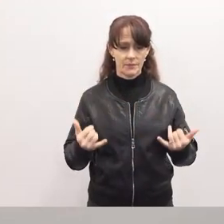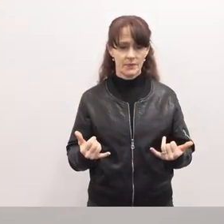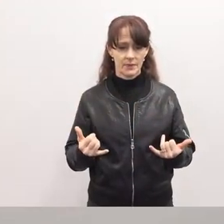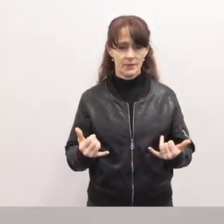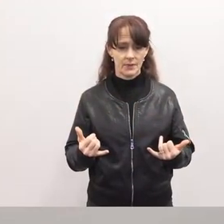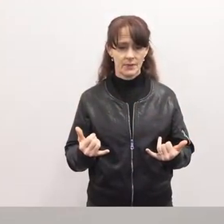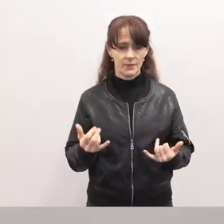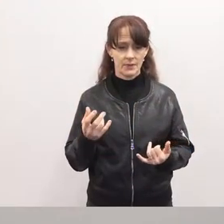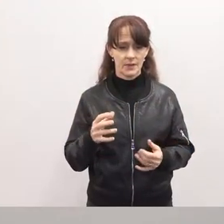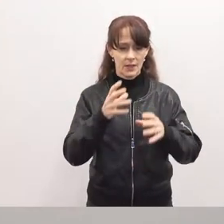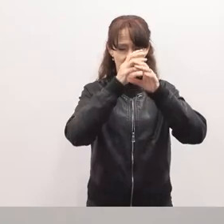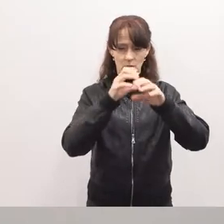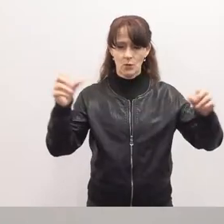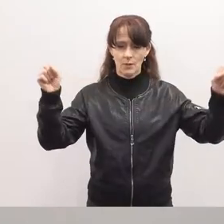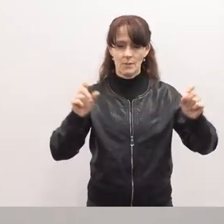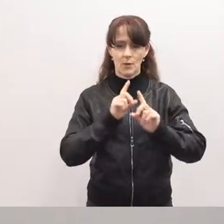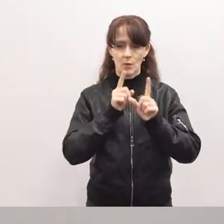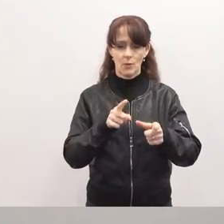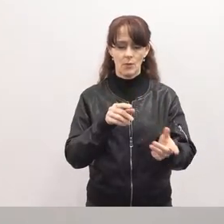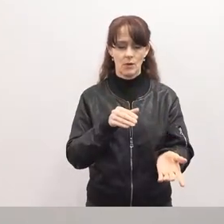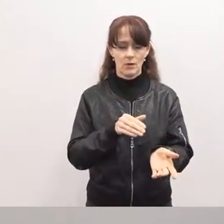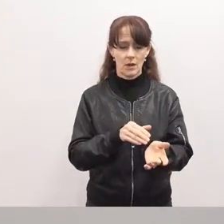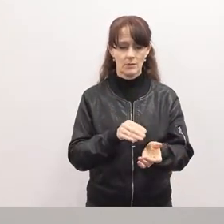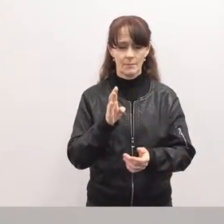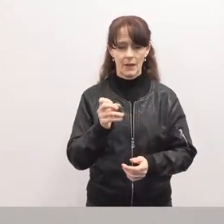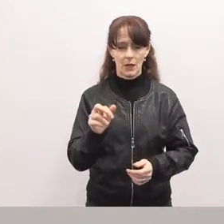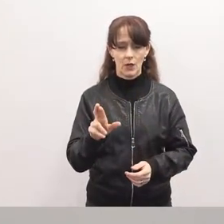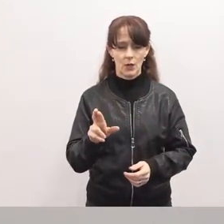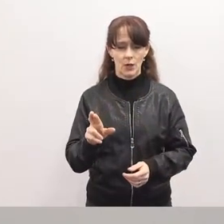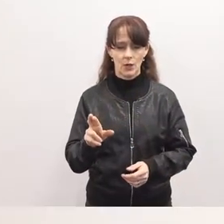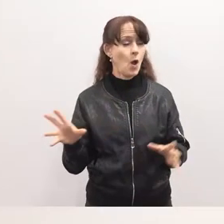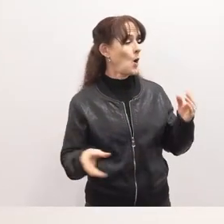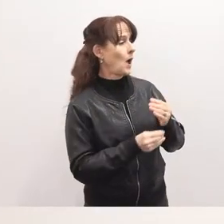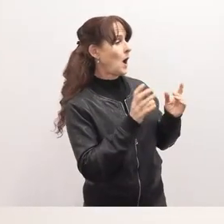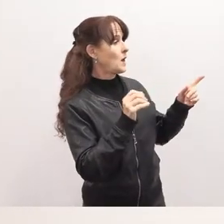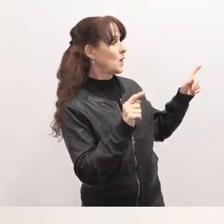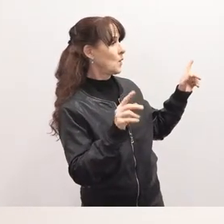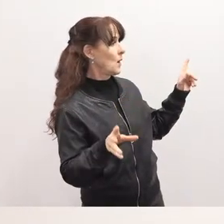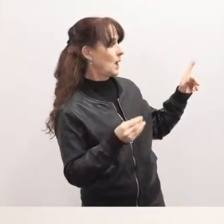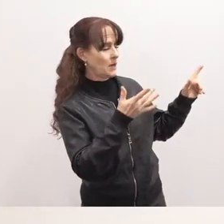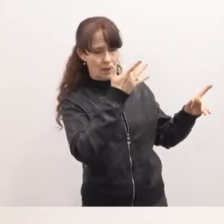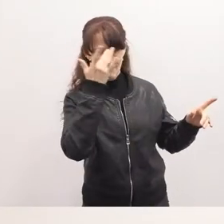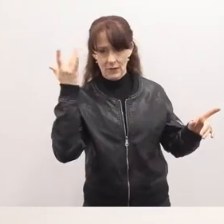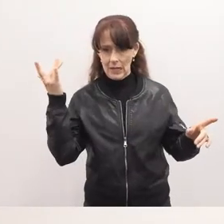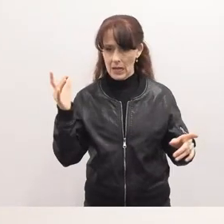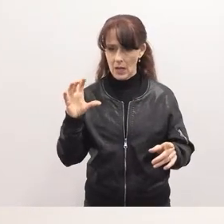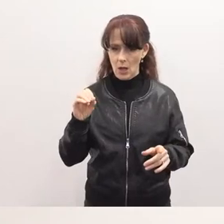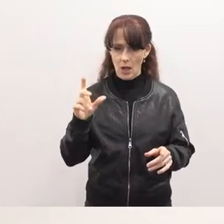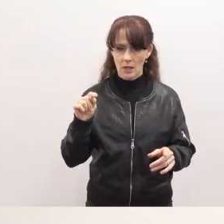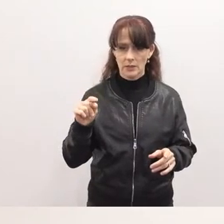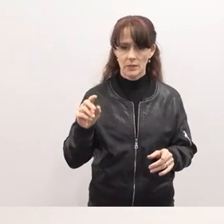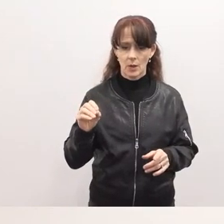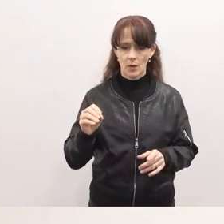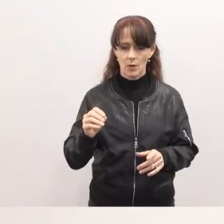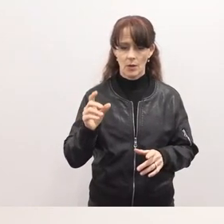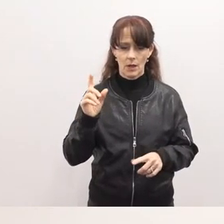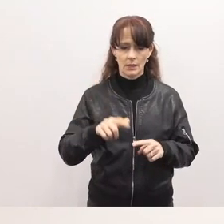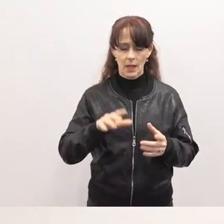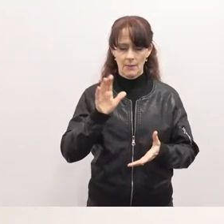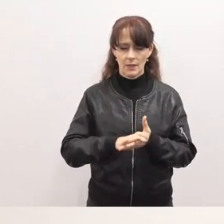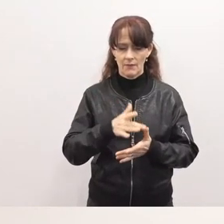to Superintendent's Report. Dr. Baker. Can I say one other thing that I forgot to say, and I can't believe I forgot